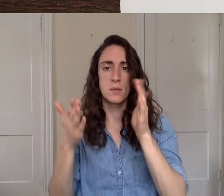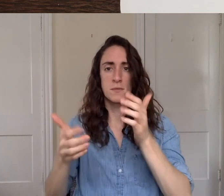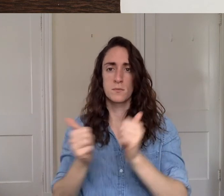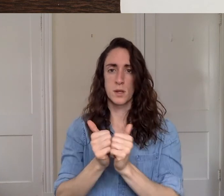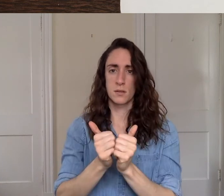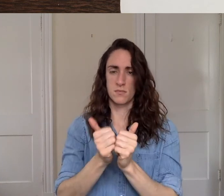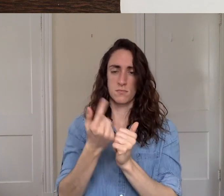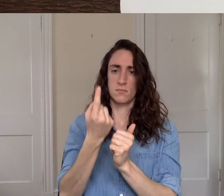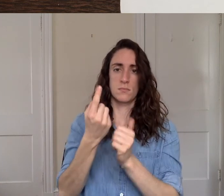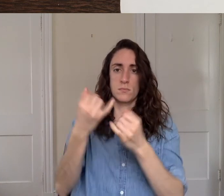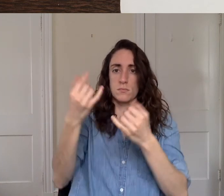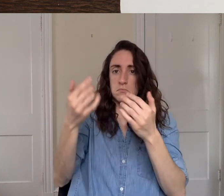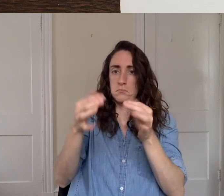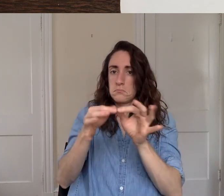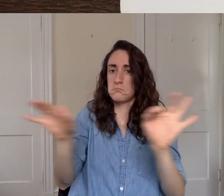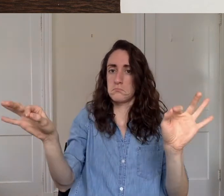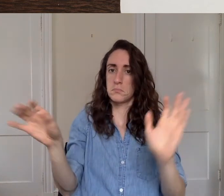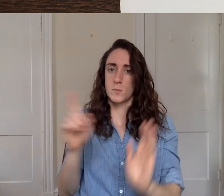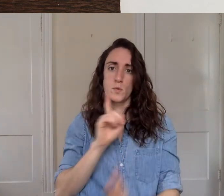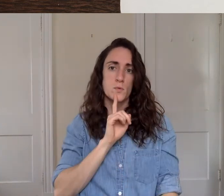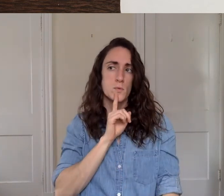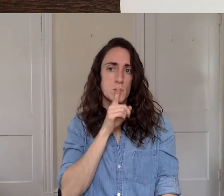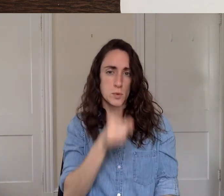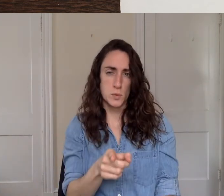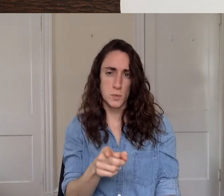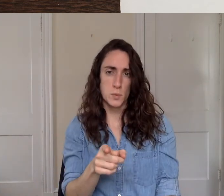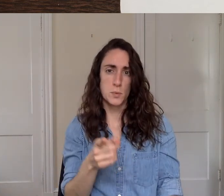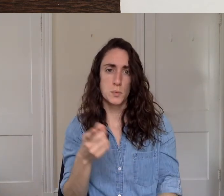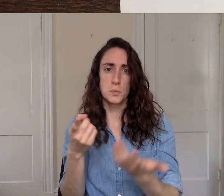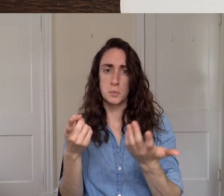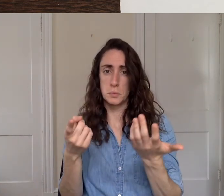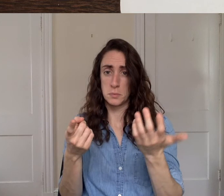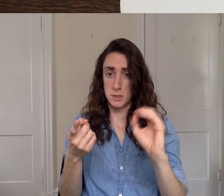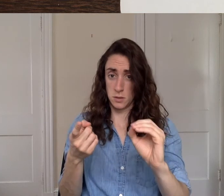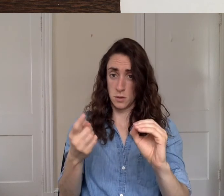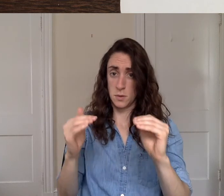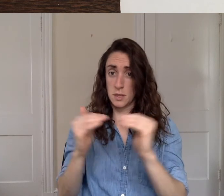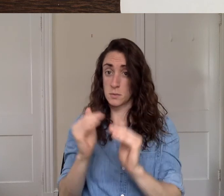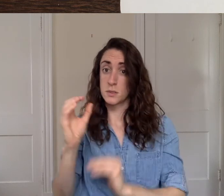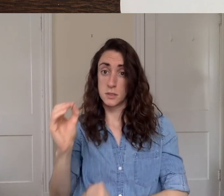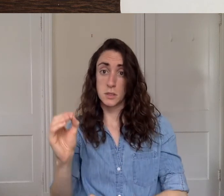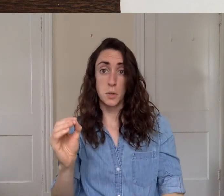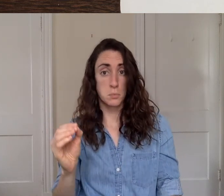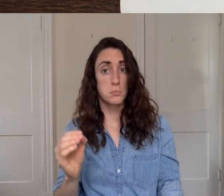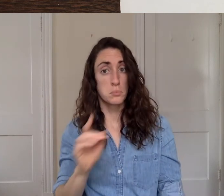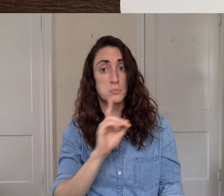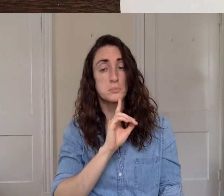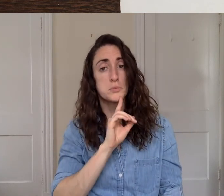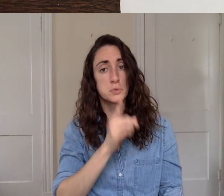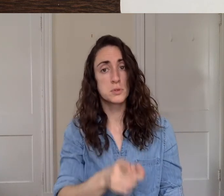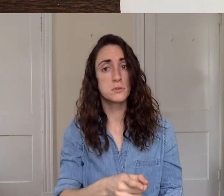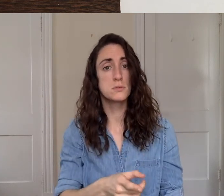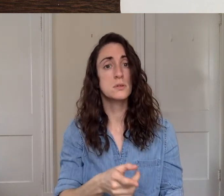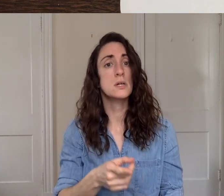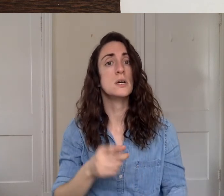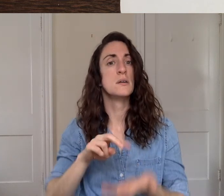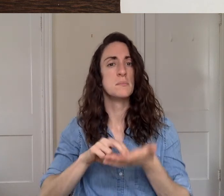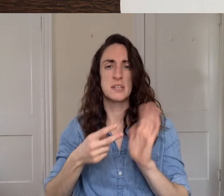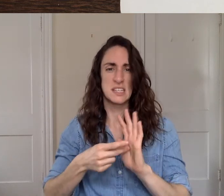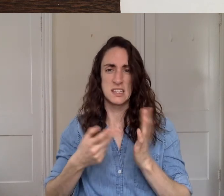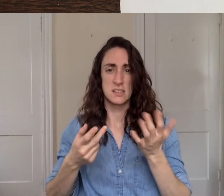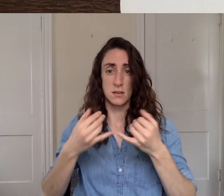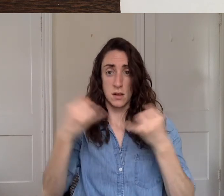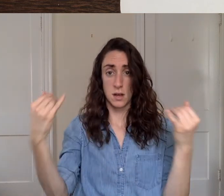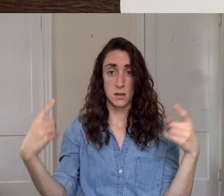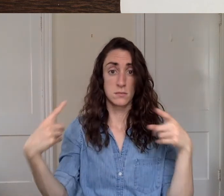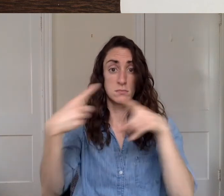0, but we don't have an x and we don't have a y, so we haven't really found a solution like we expected to. 0 equals 0, that's